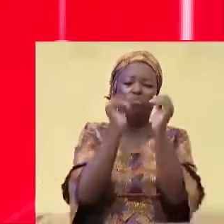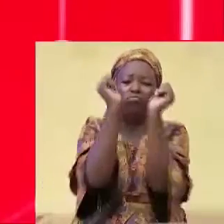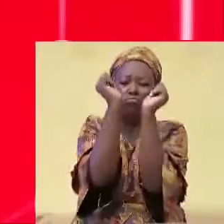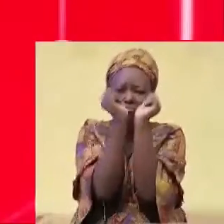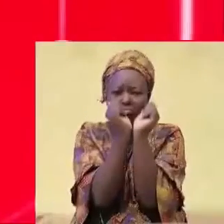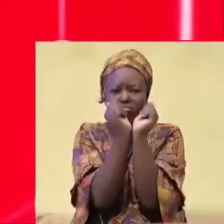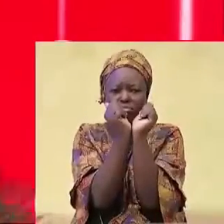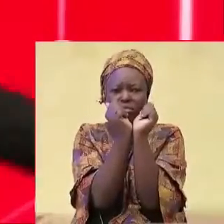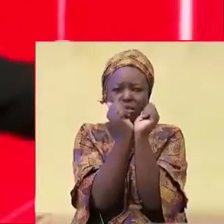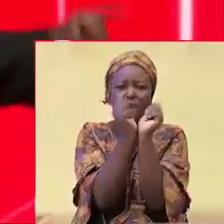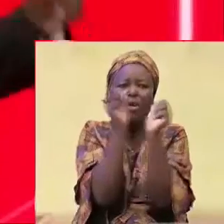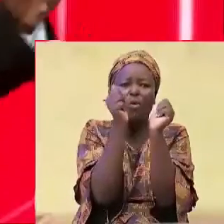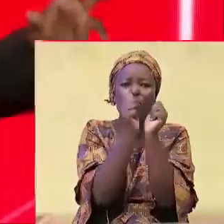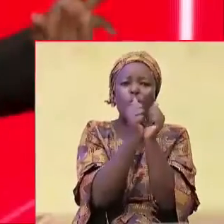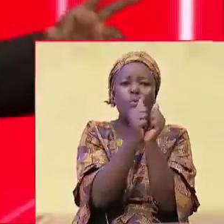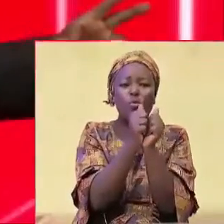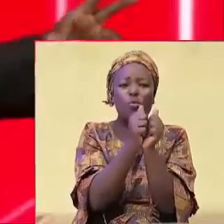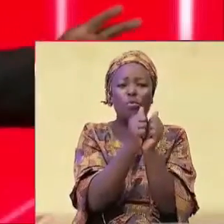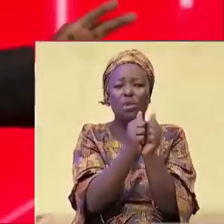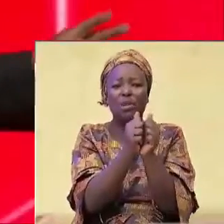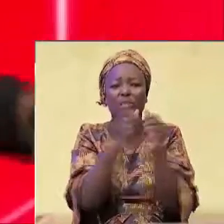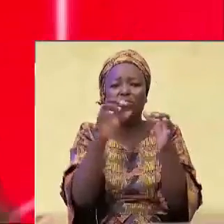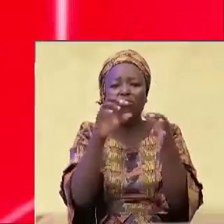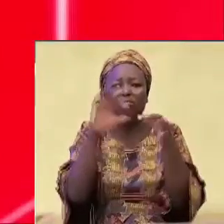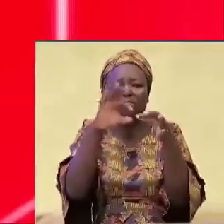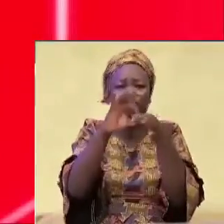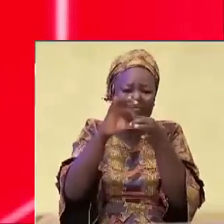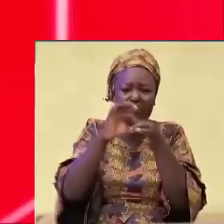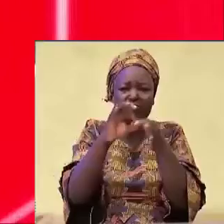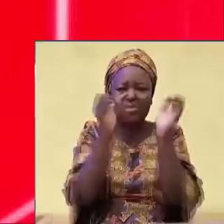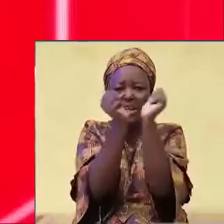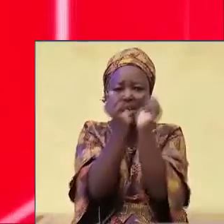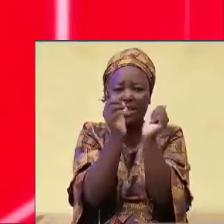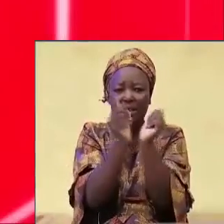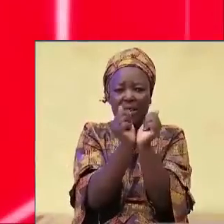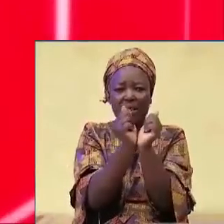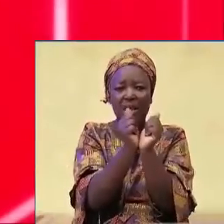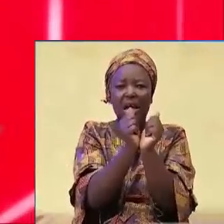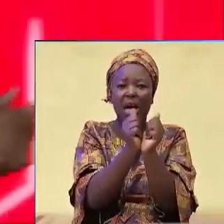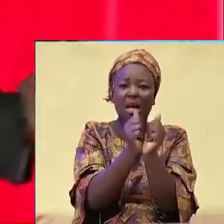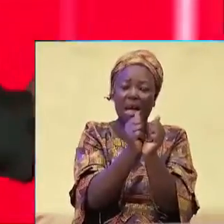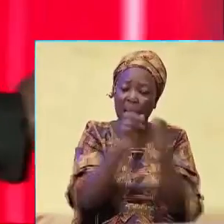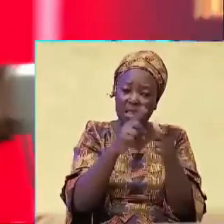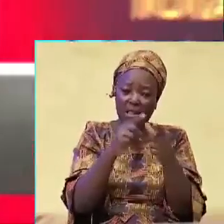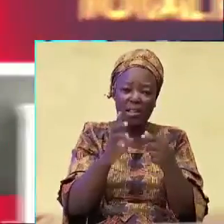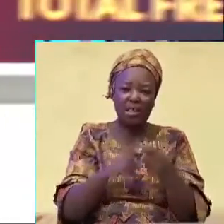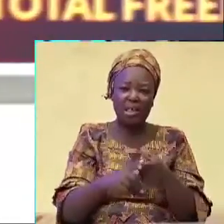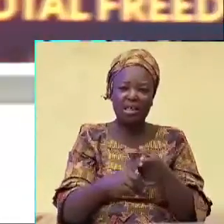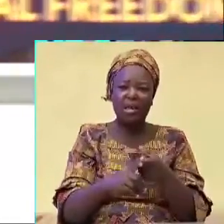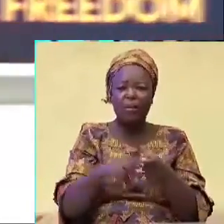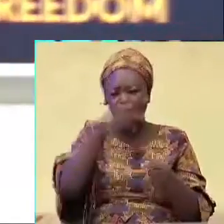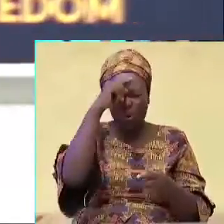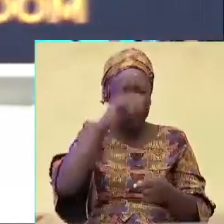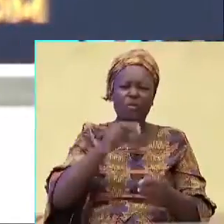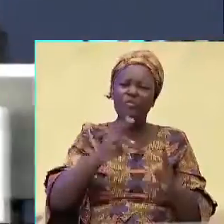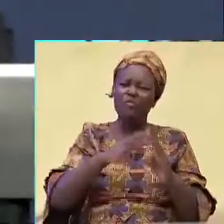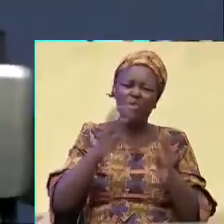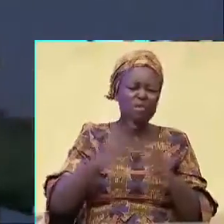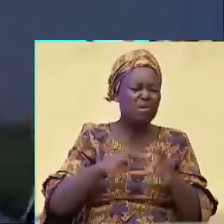padlock, because he was wild, violent like an animal. And then we spoke